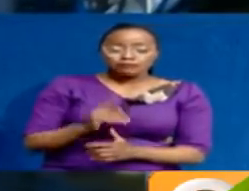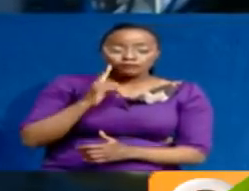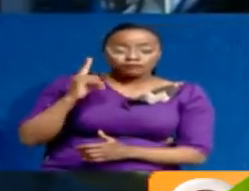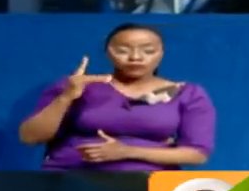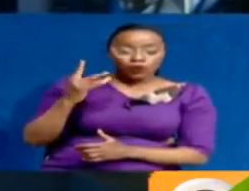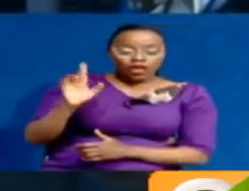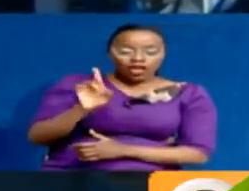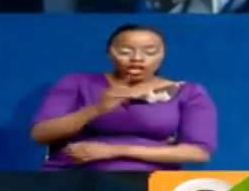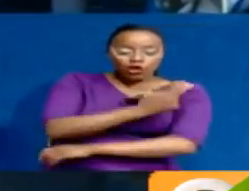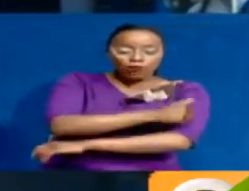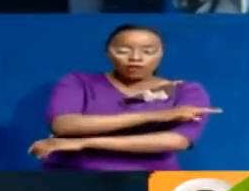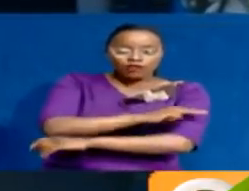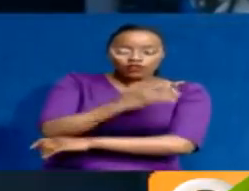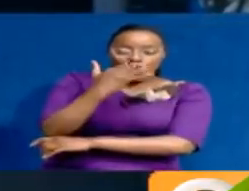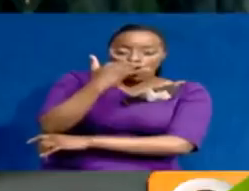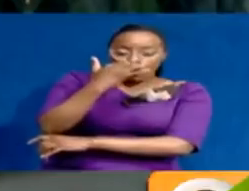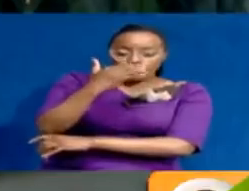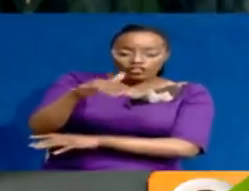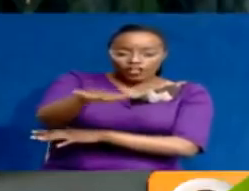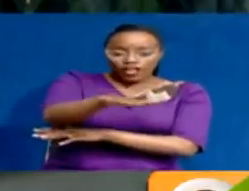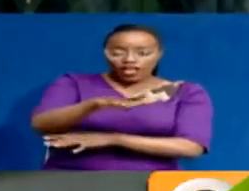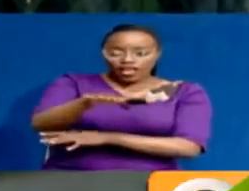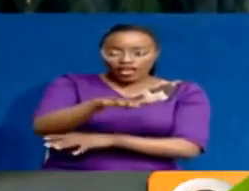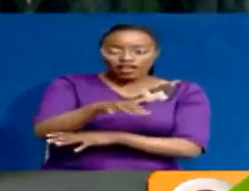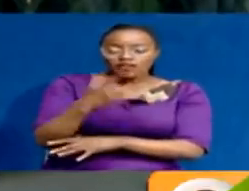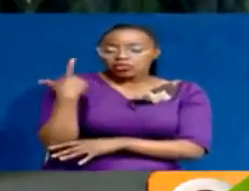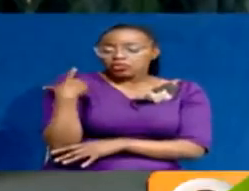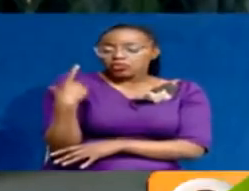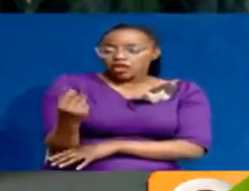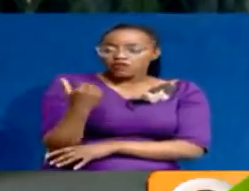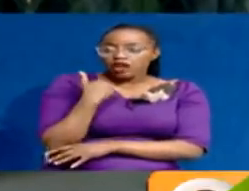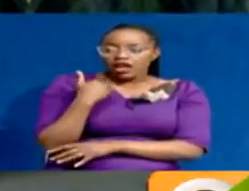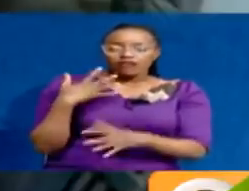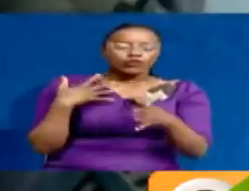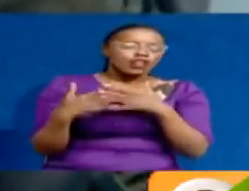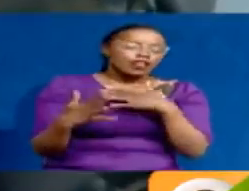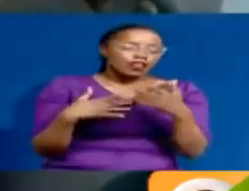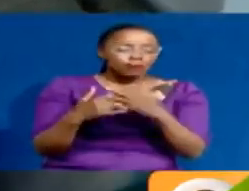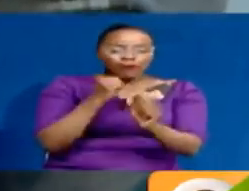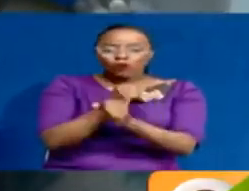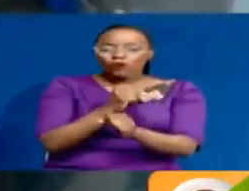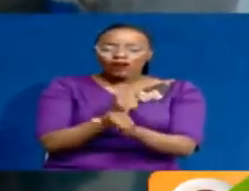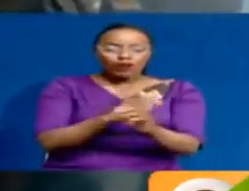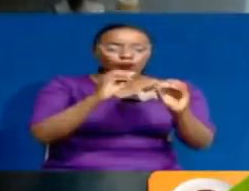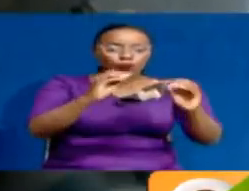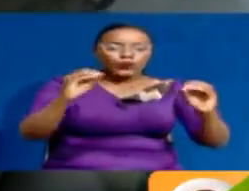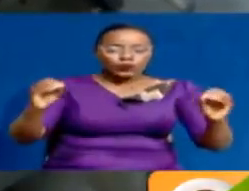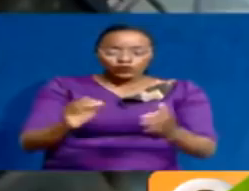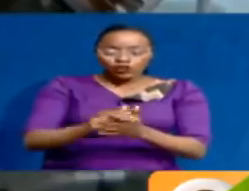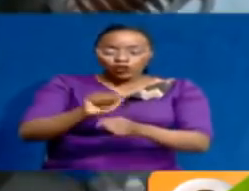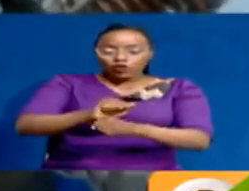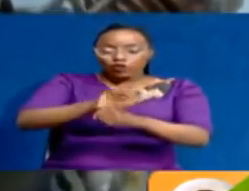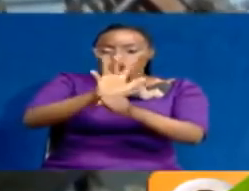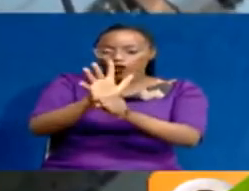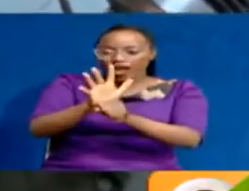This is Nairobi Hospital's oxygen plant. Until recently, it lay dormant. The